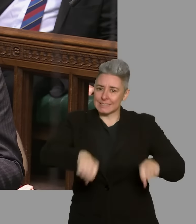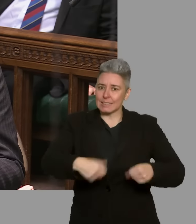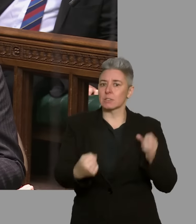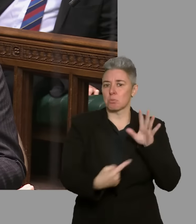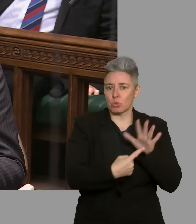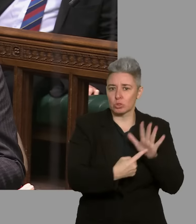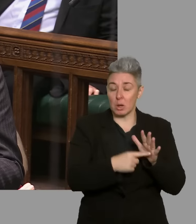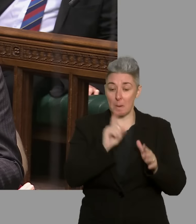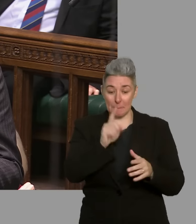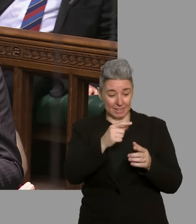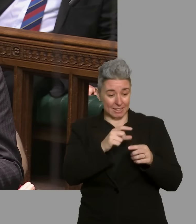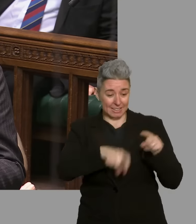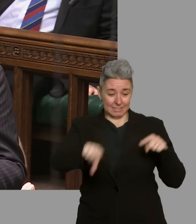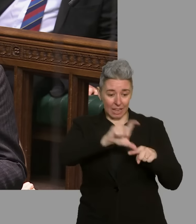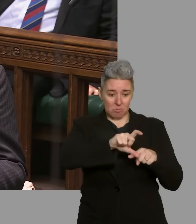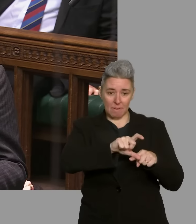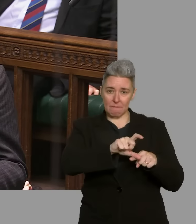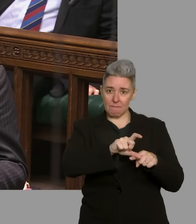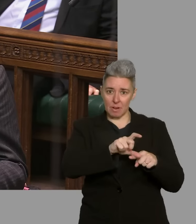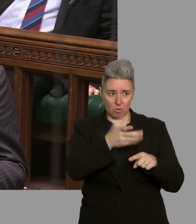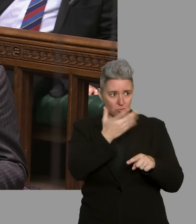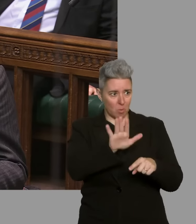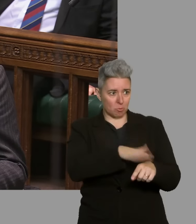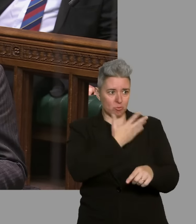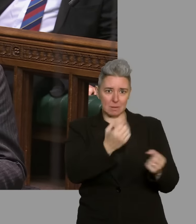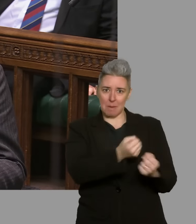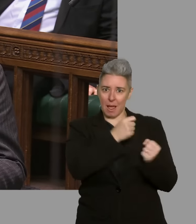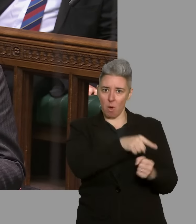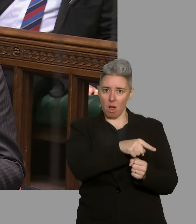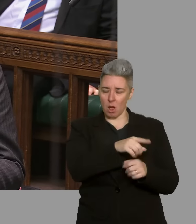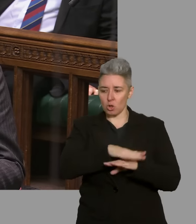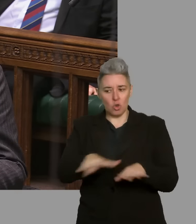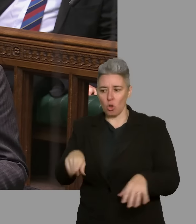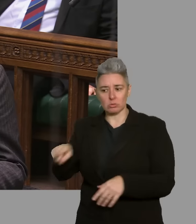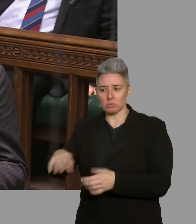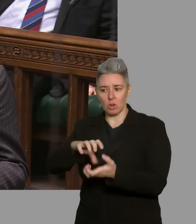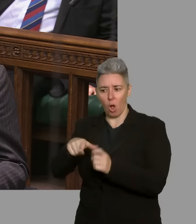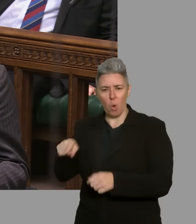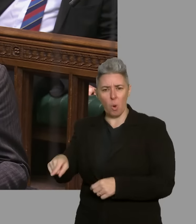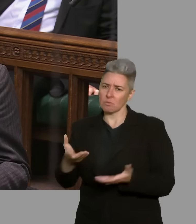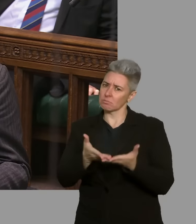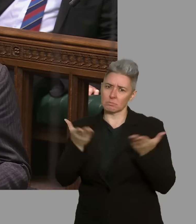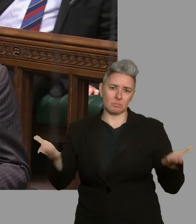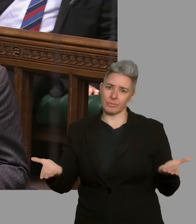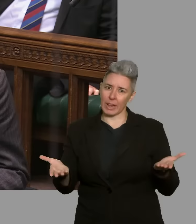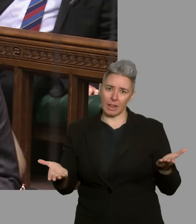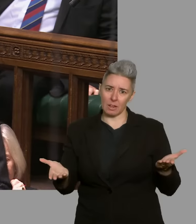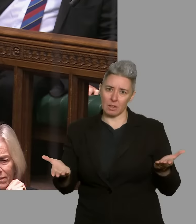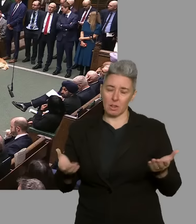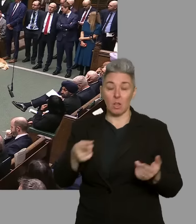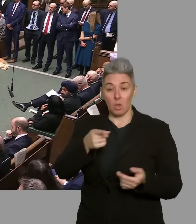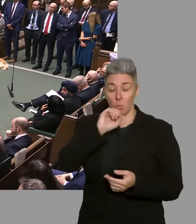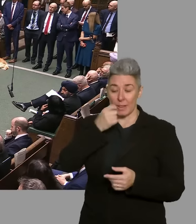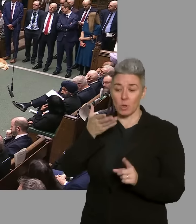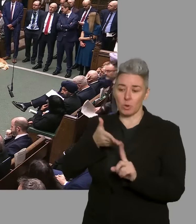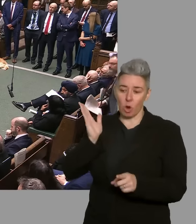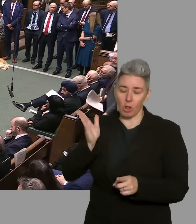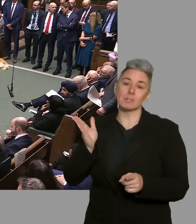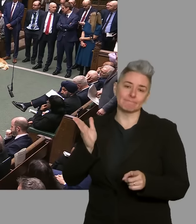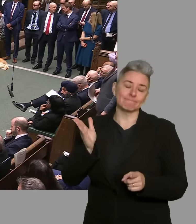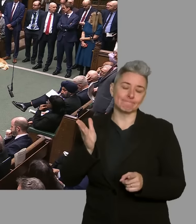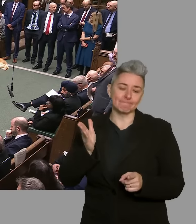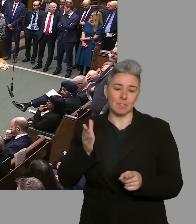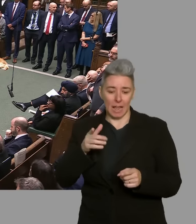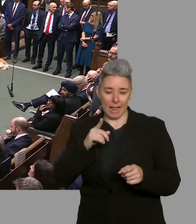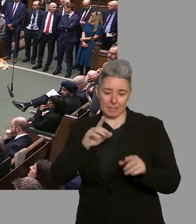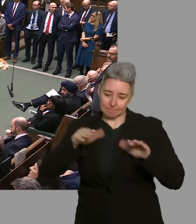fair. Would the Prime Minister acknowledge this injustice and commit his government to addressing this? Thank you.